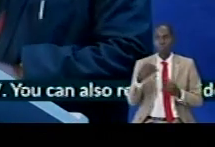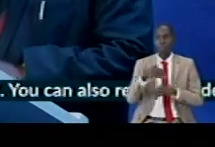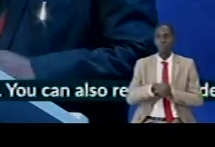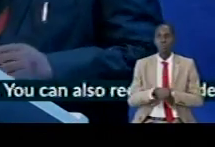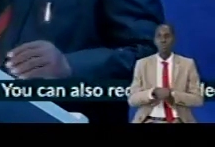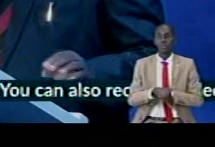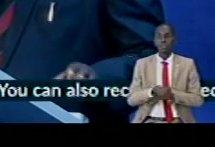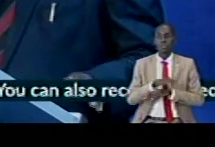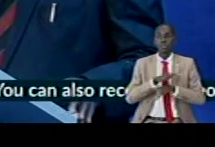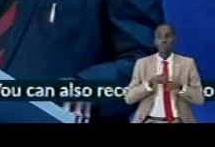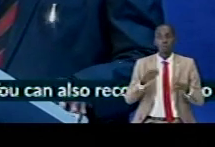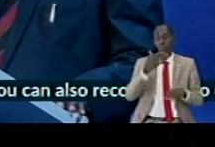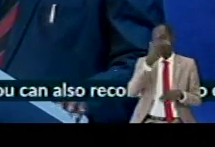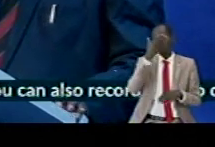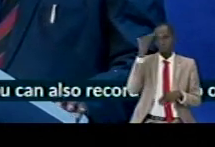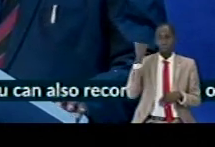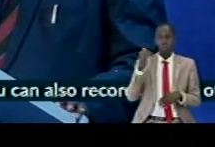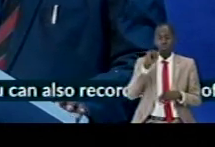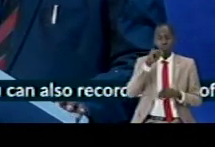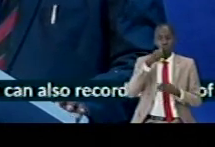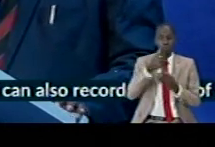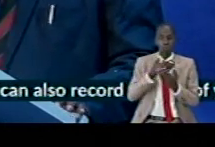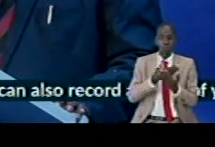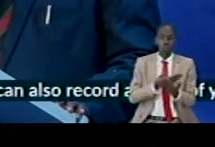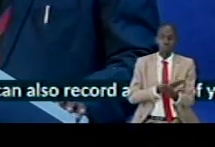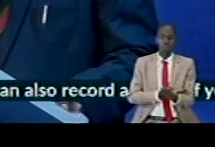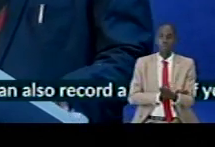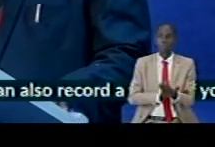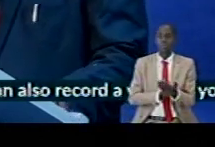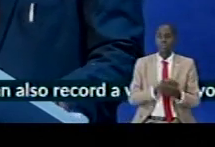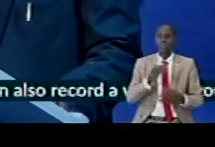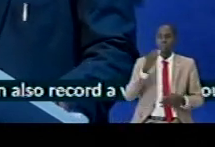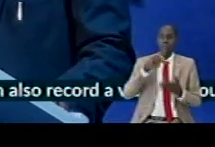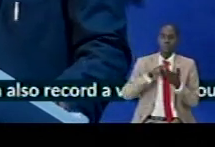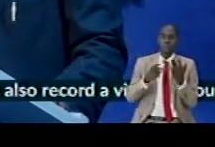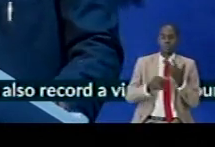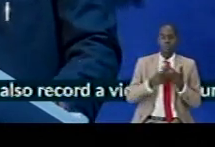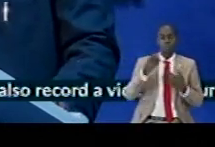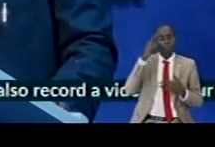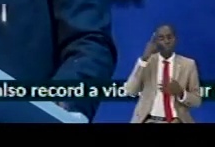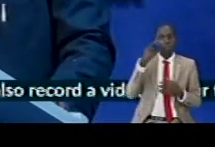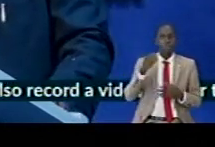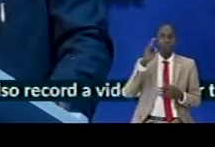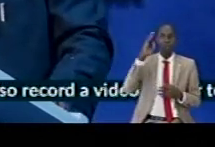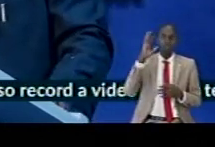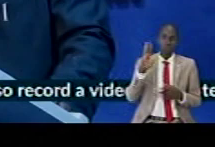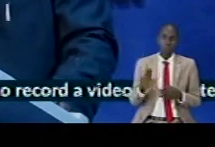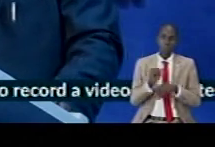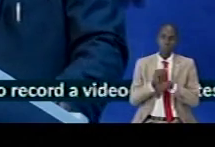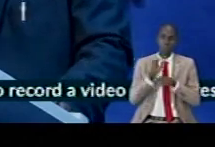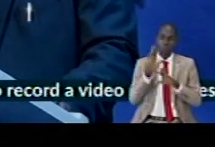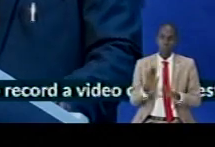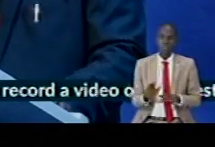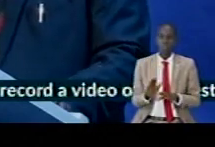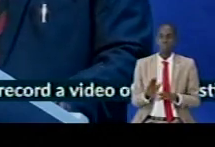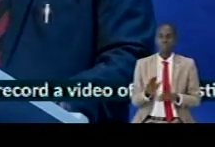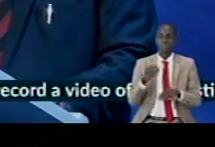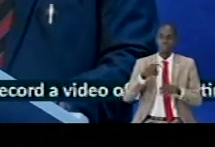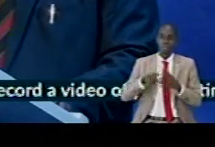Don't forget the minister's conference tomorrow is starting 7 a.m. at the Civic Center.